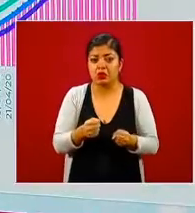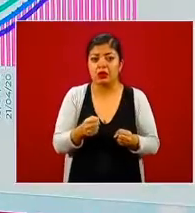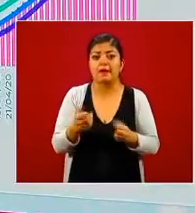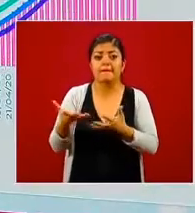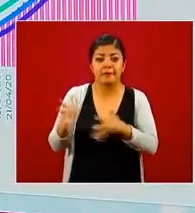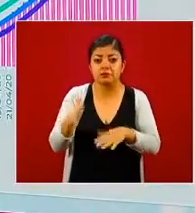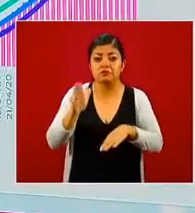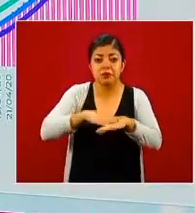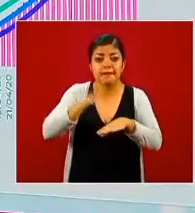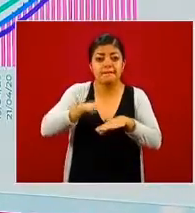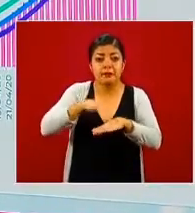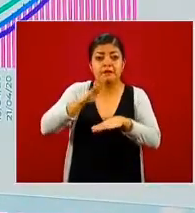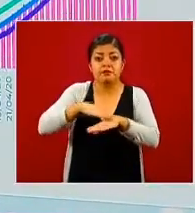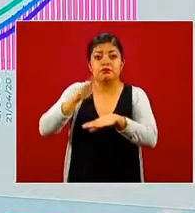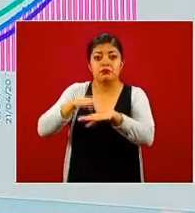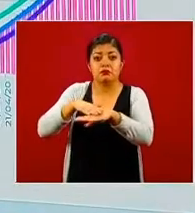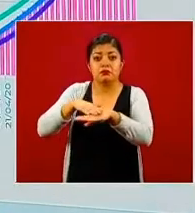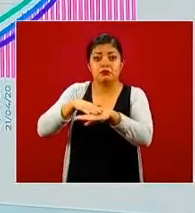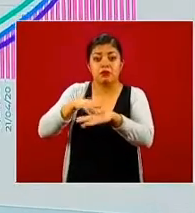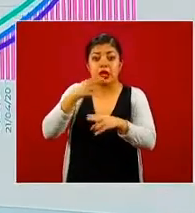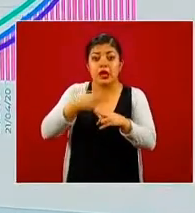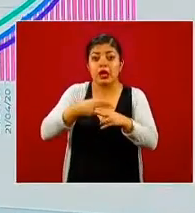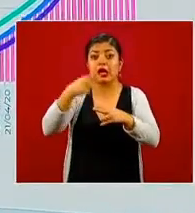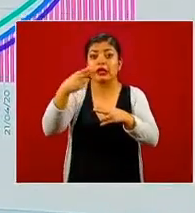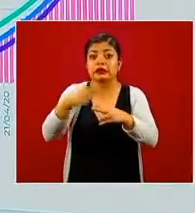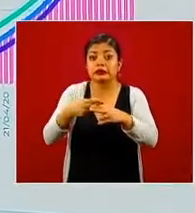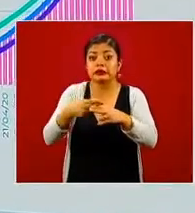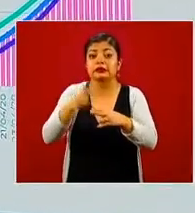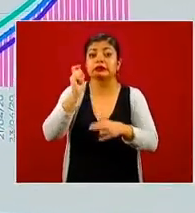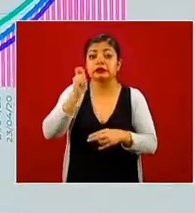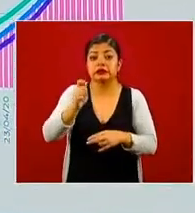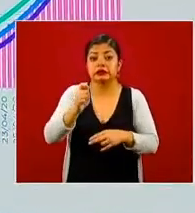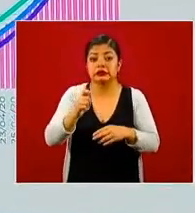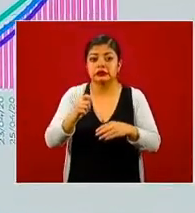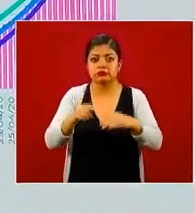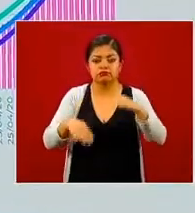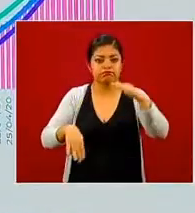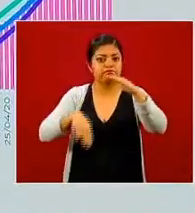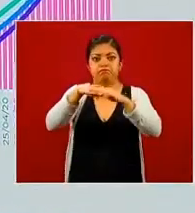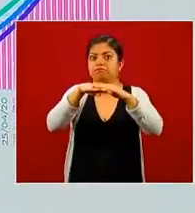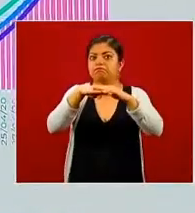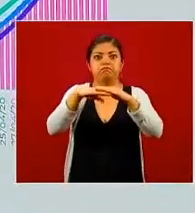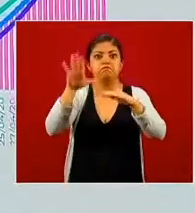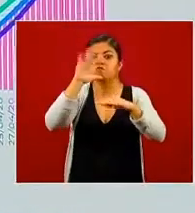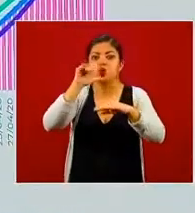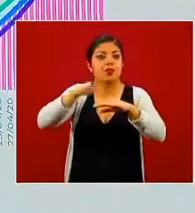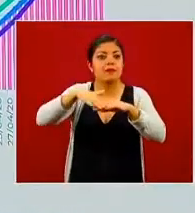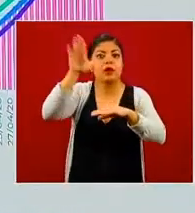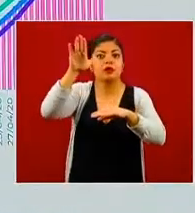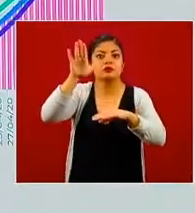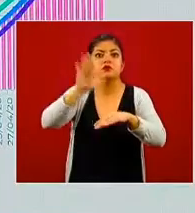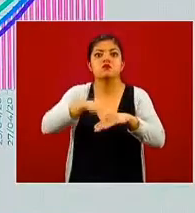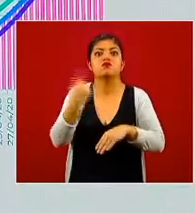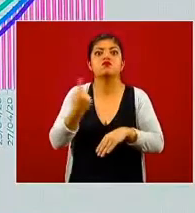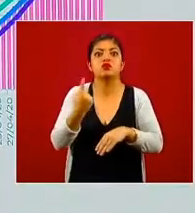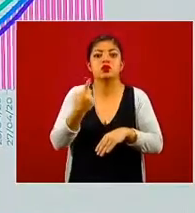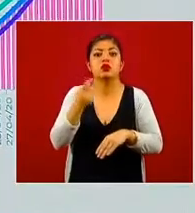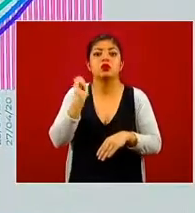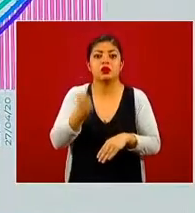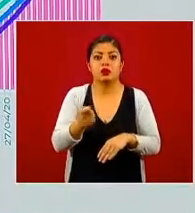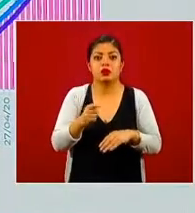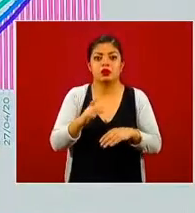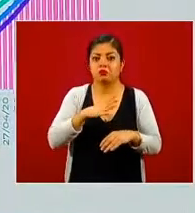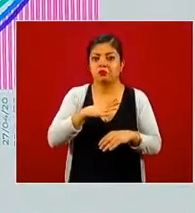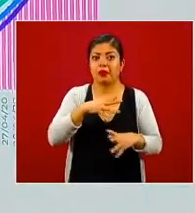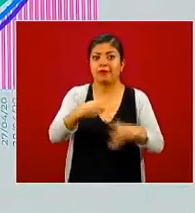these are the new cases, and it would have increased and increased and increased. until it got to a point where it couldn't